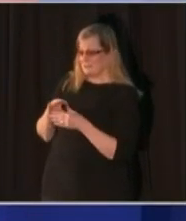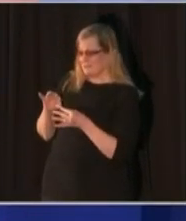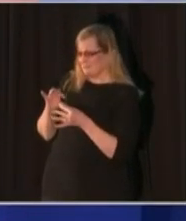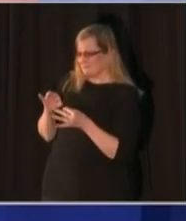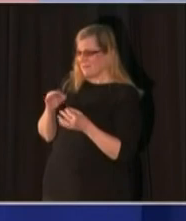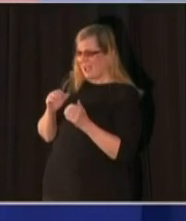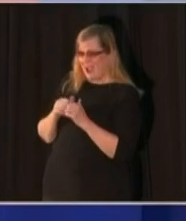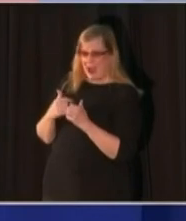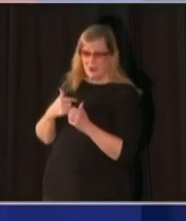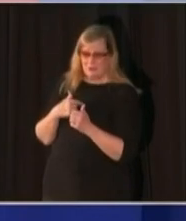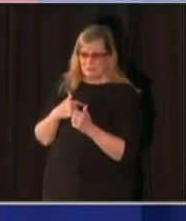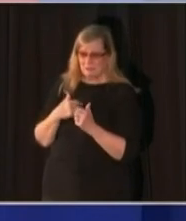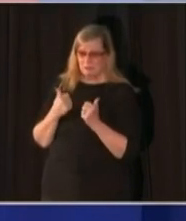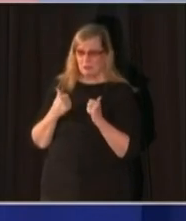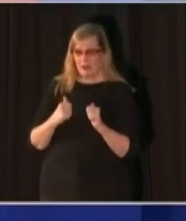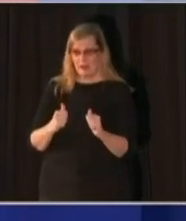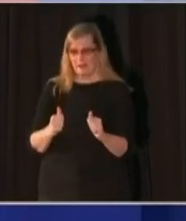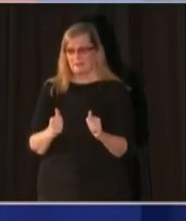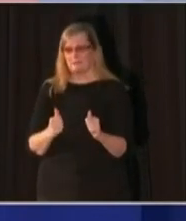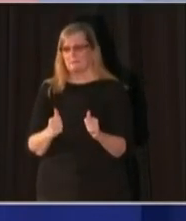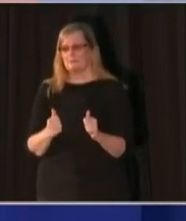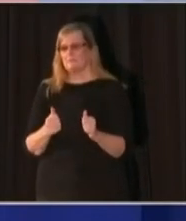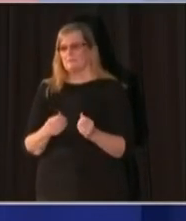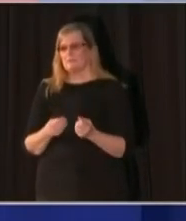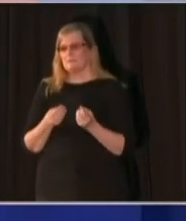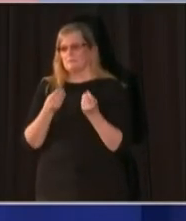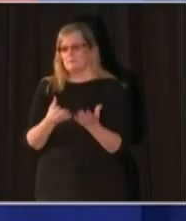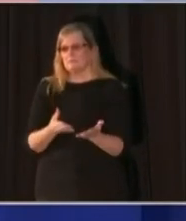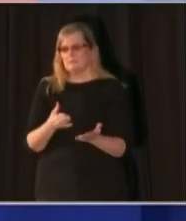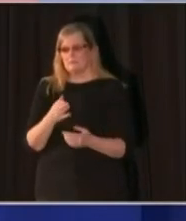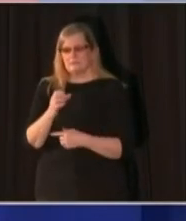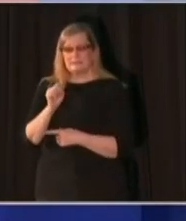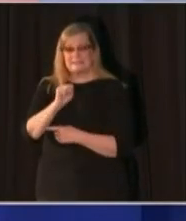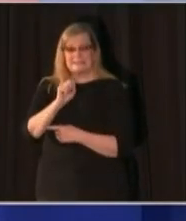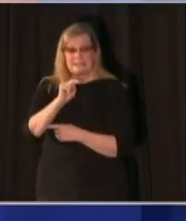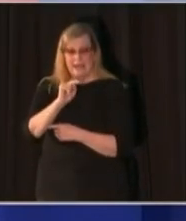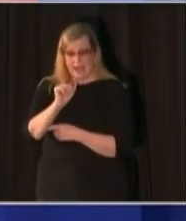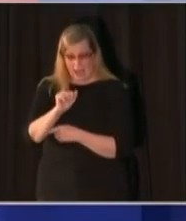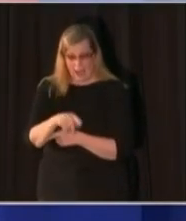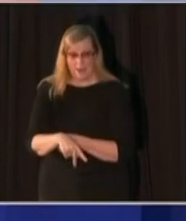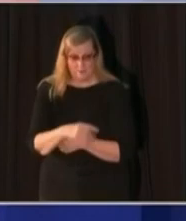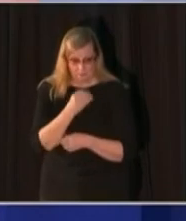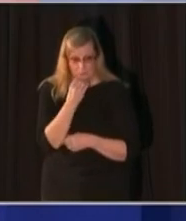existing SNAP recipients more money to purchase groceries. I